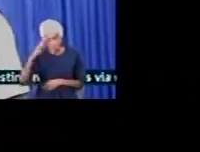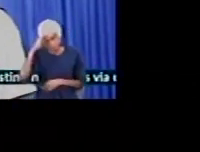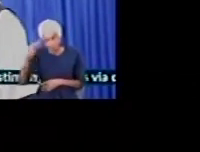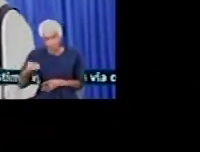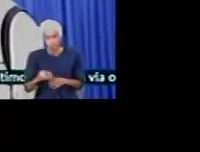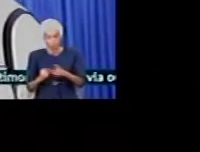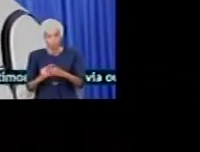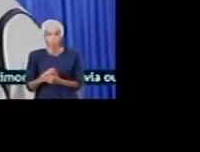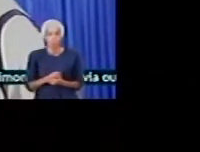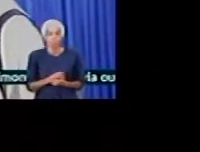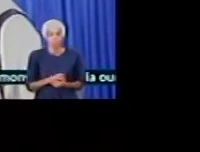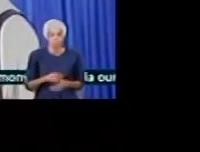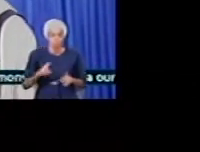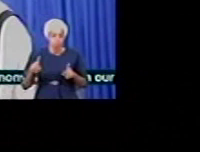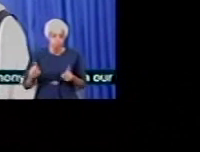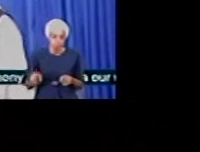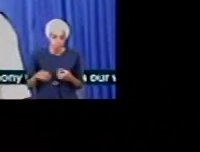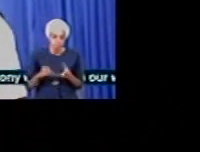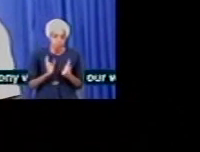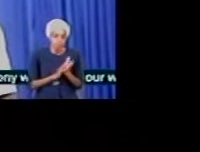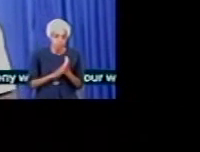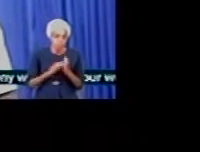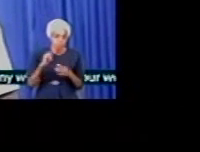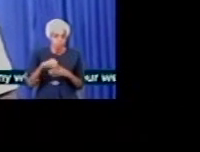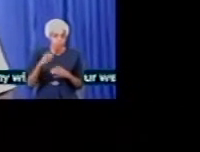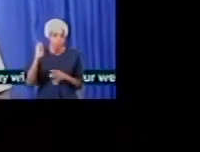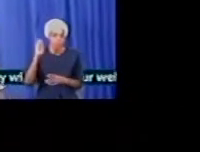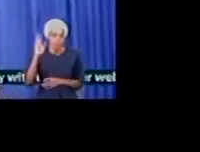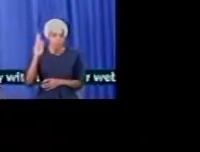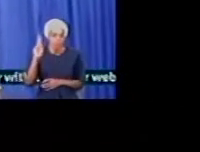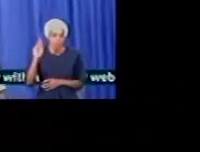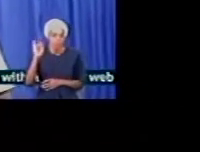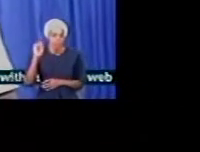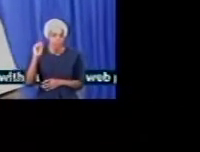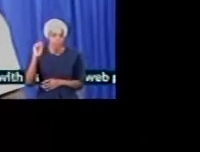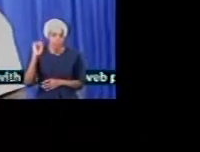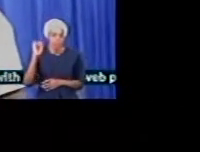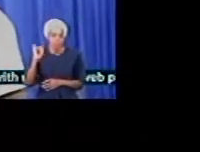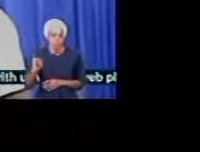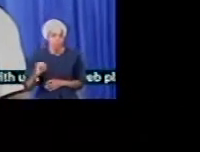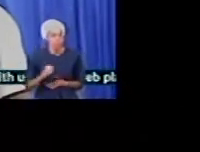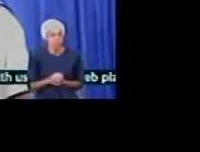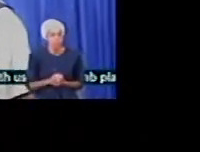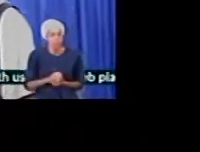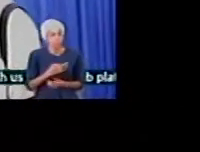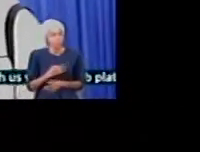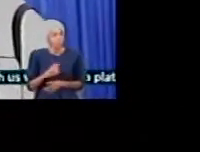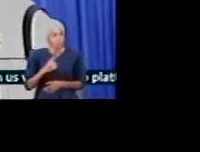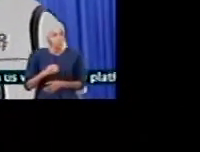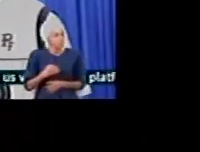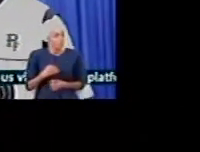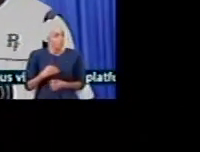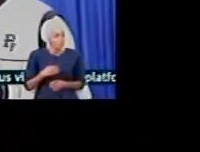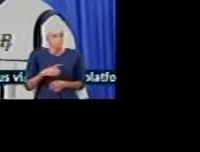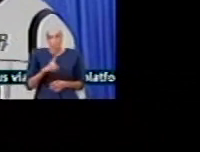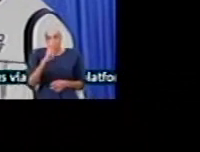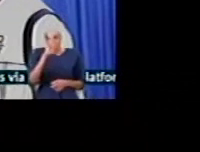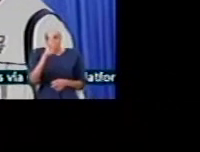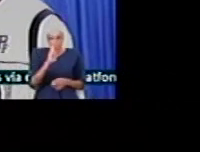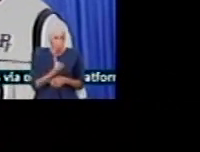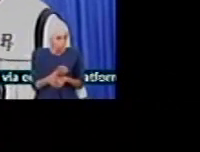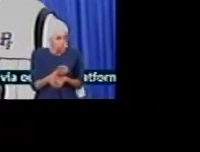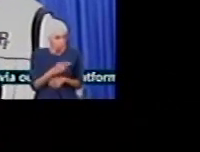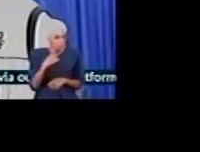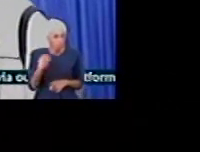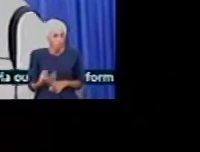this addiction of smoking weed and cigarette for a while. And since I left secondary school,